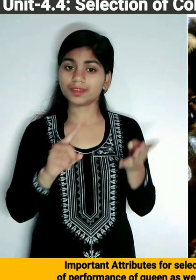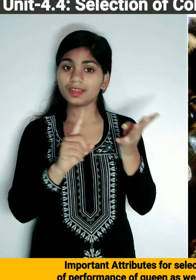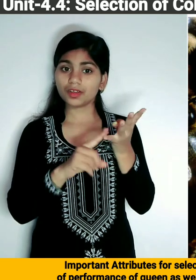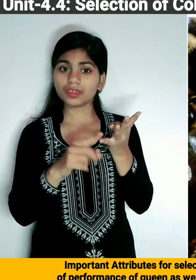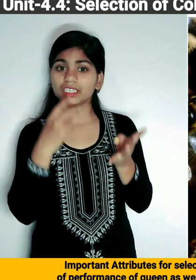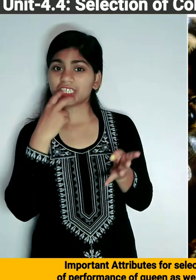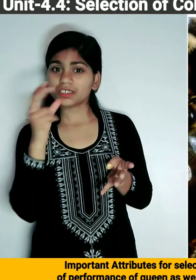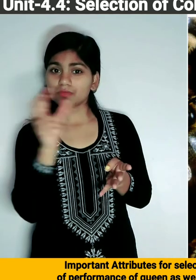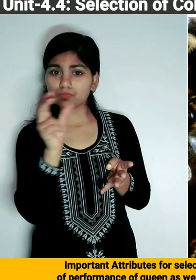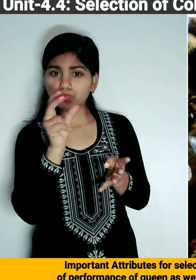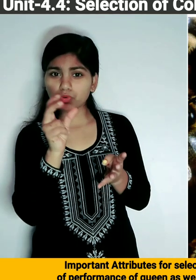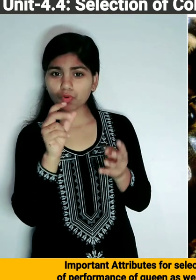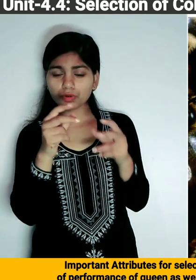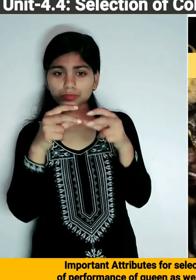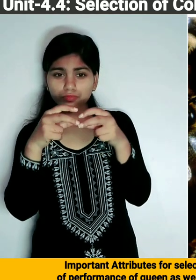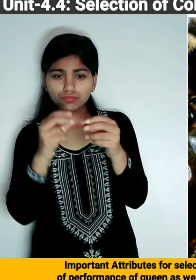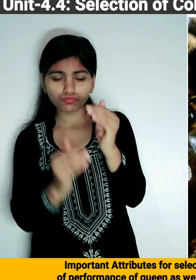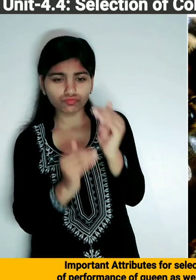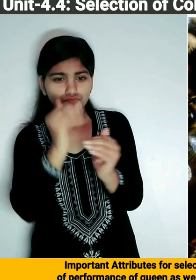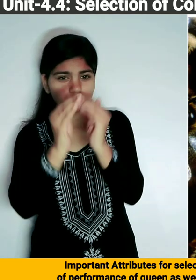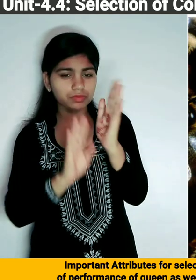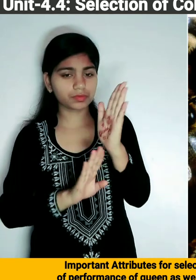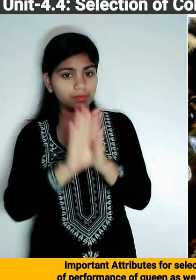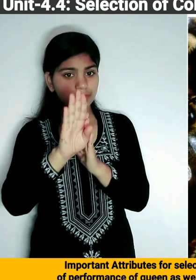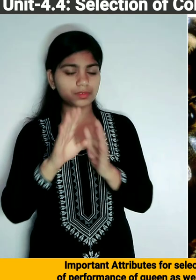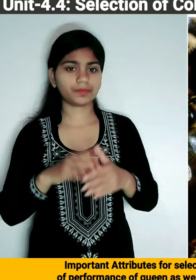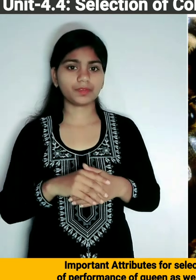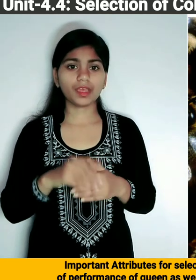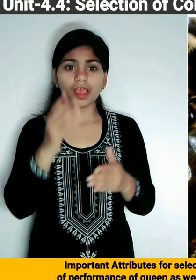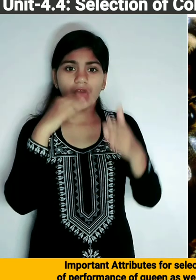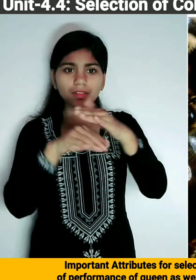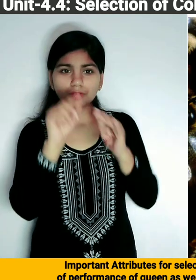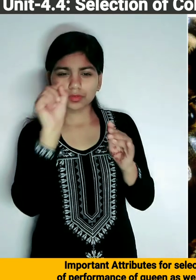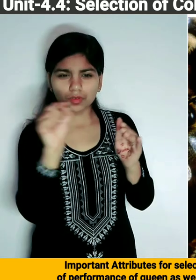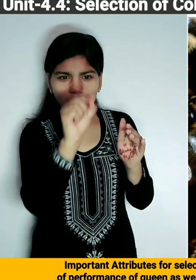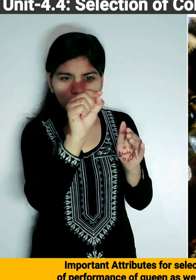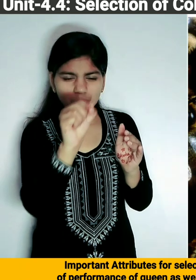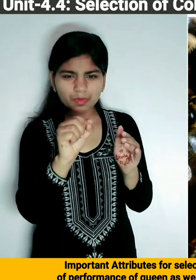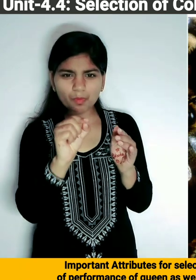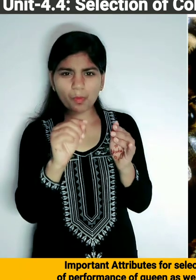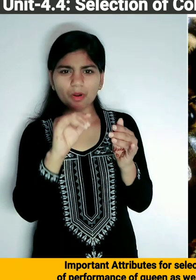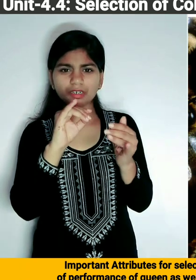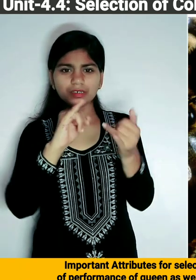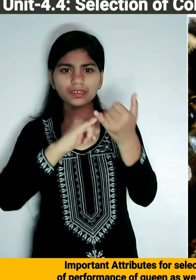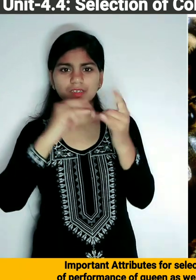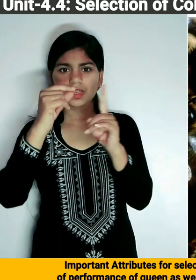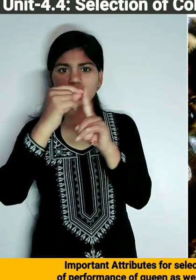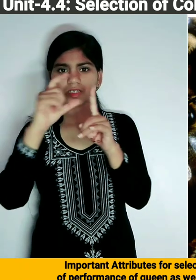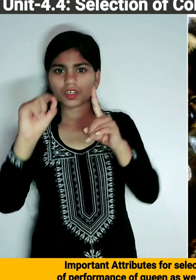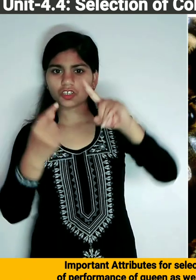rearing, which is spotted brood should be less than